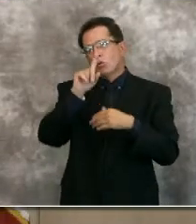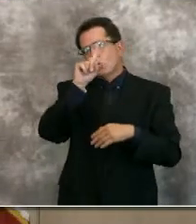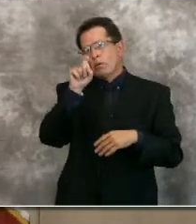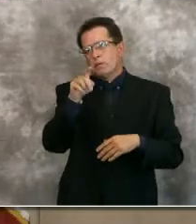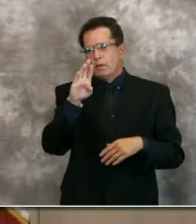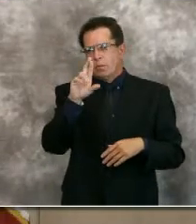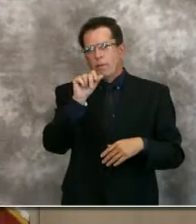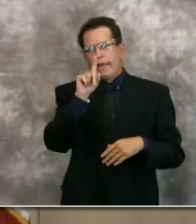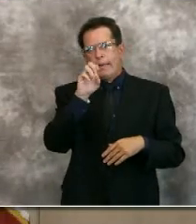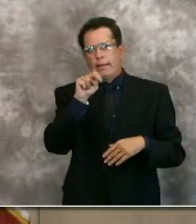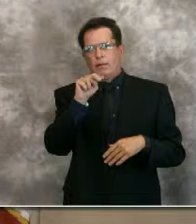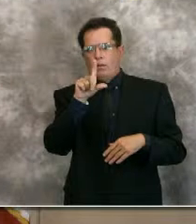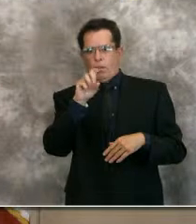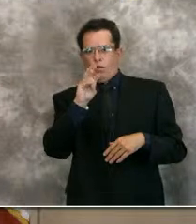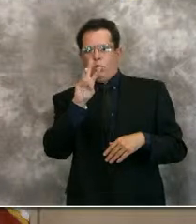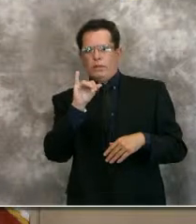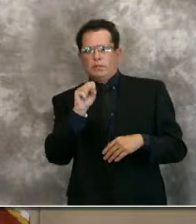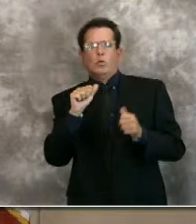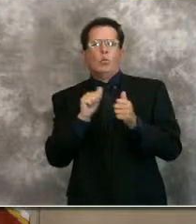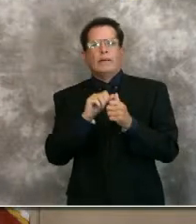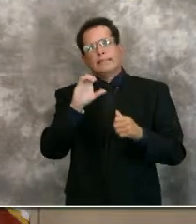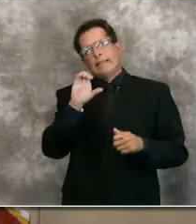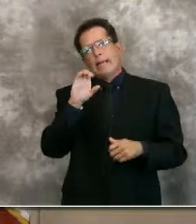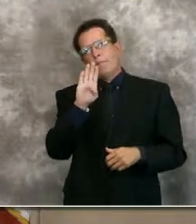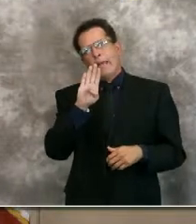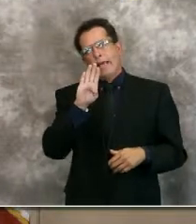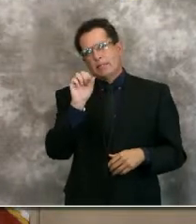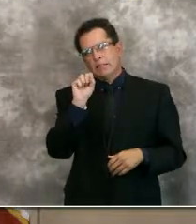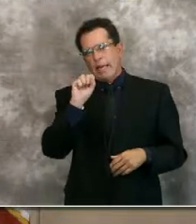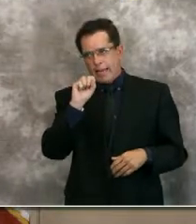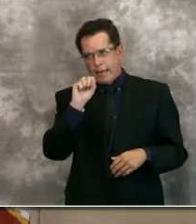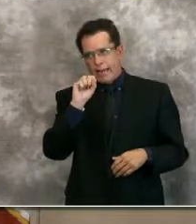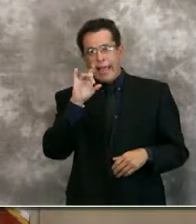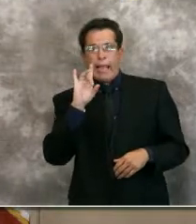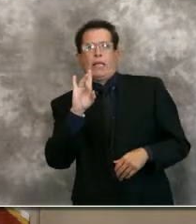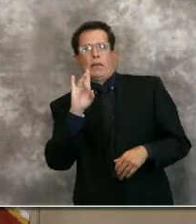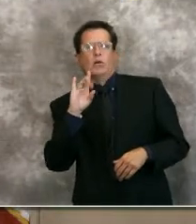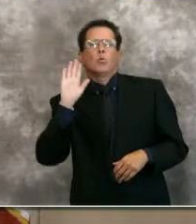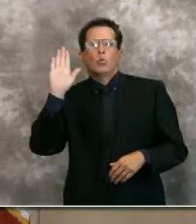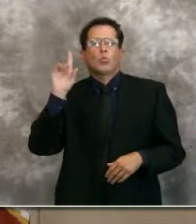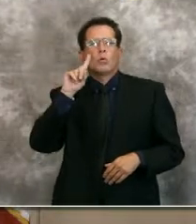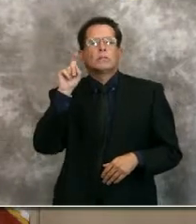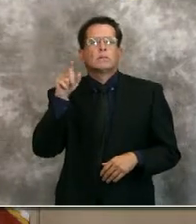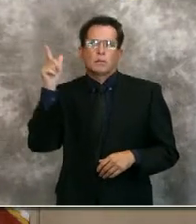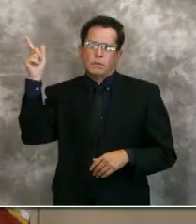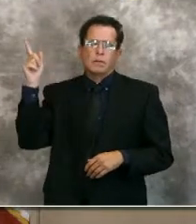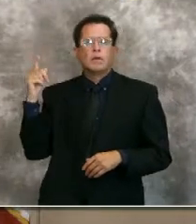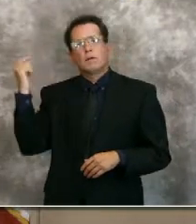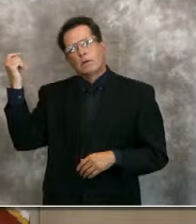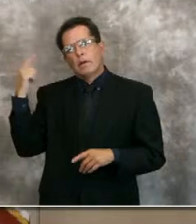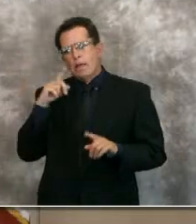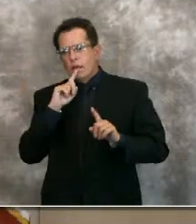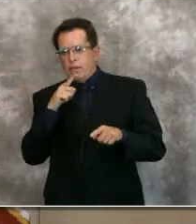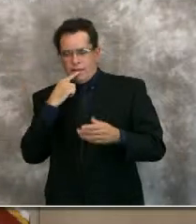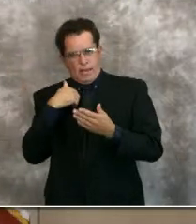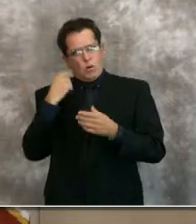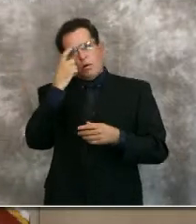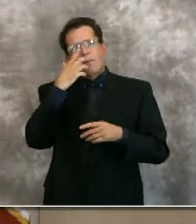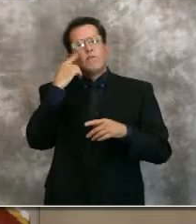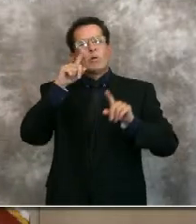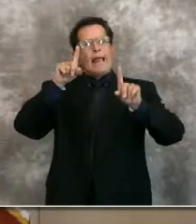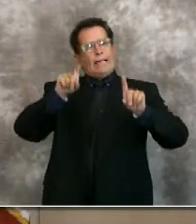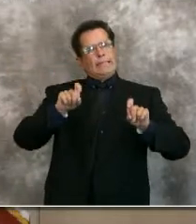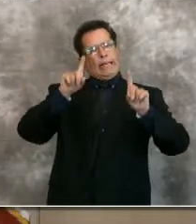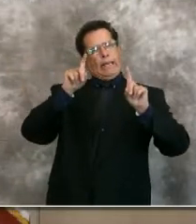Brandon Lewis with CBS 8. Please state your question. Yes, my question is about testing capacity.